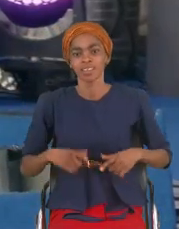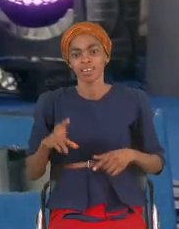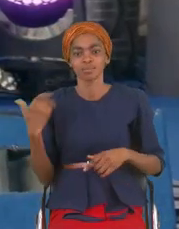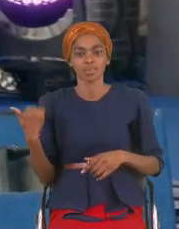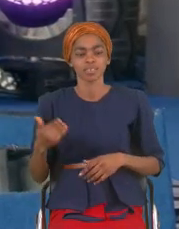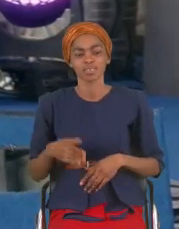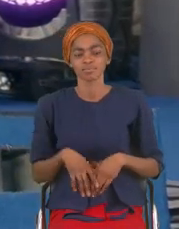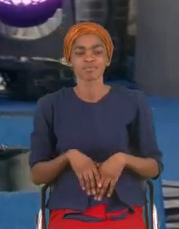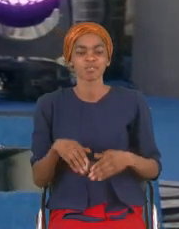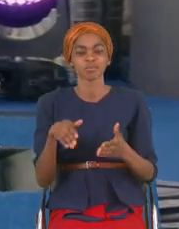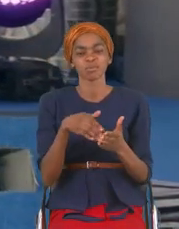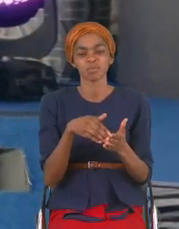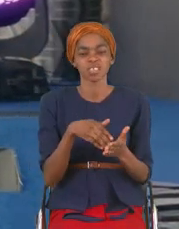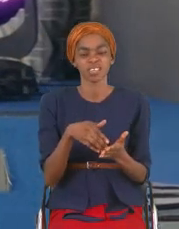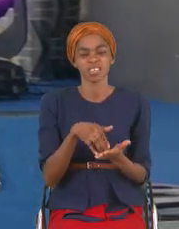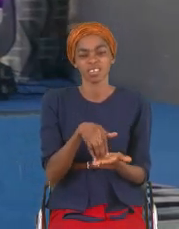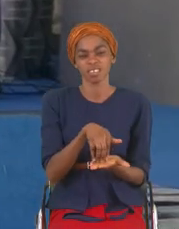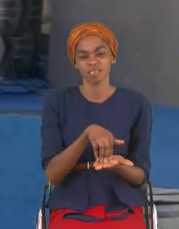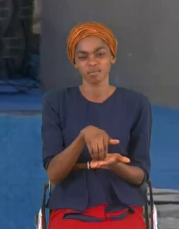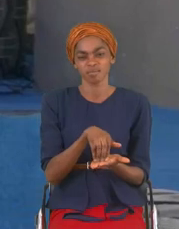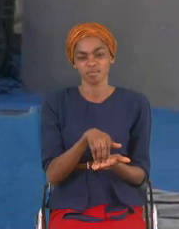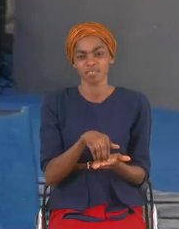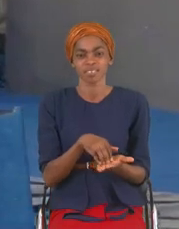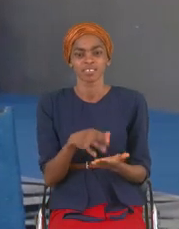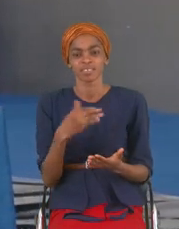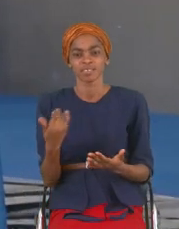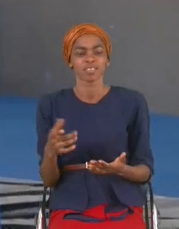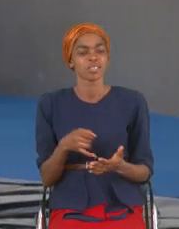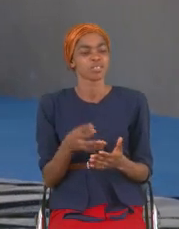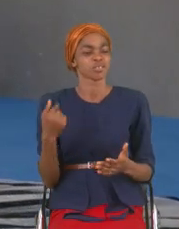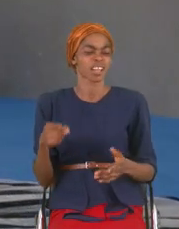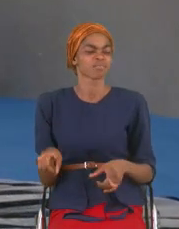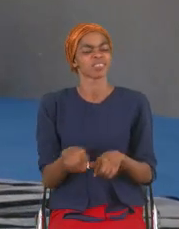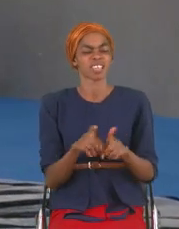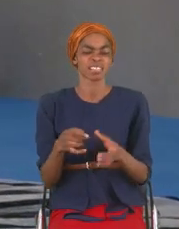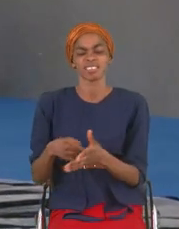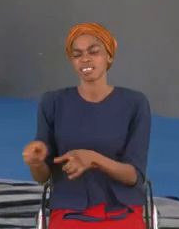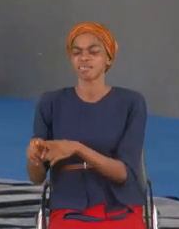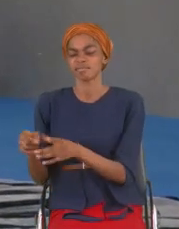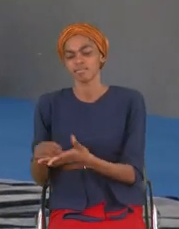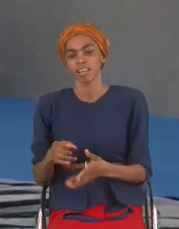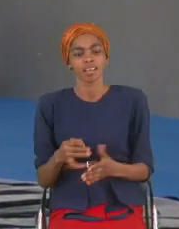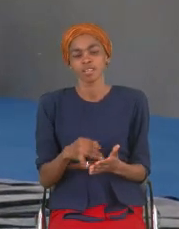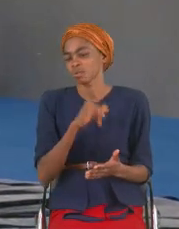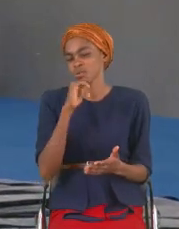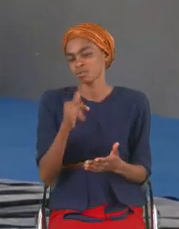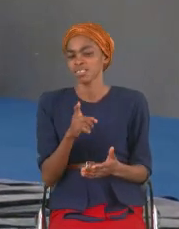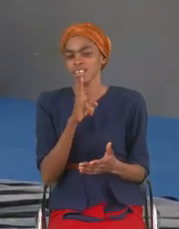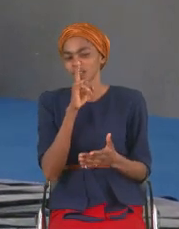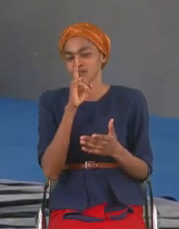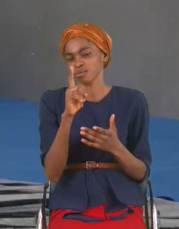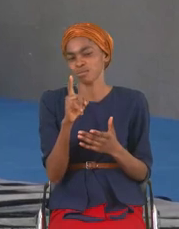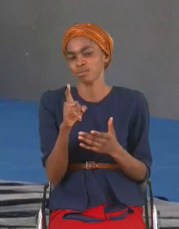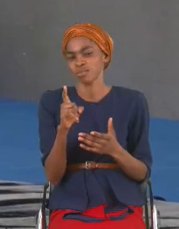flabby, weak, so on. It was so-so. It wasn't a real strong life.